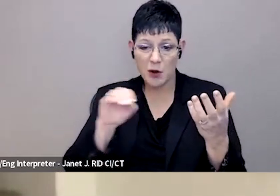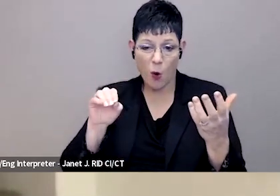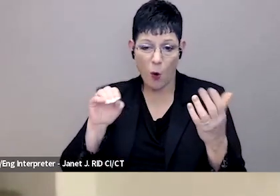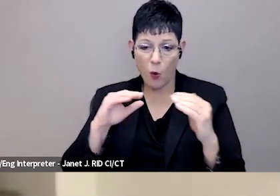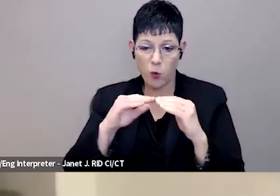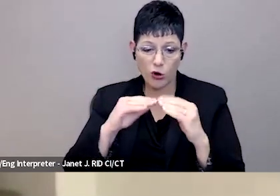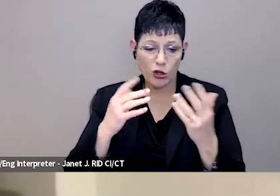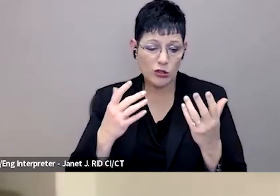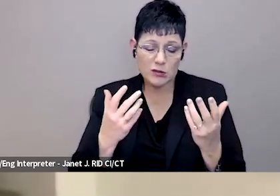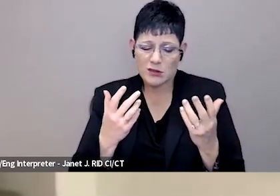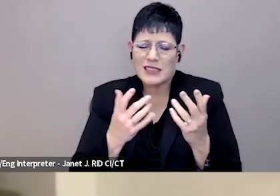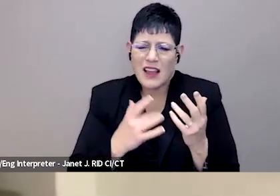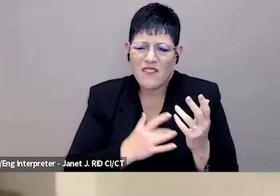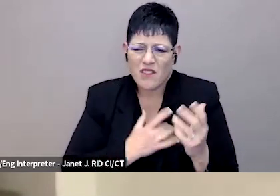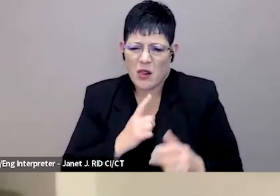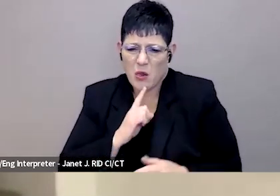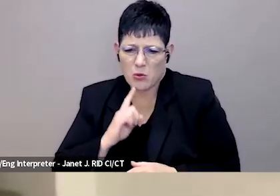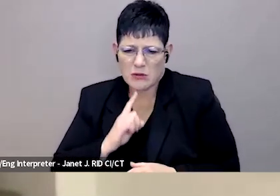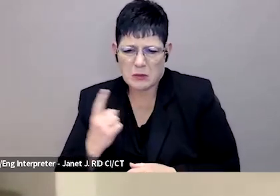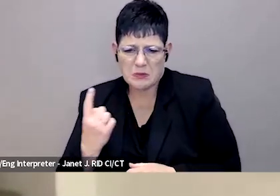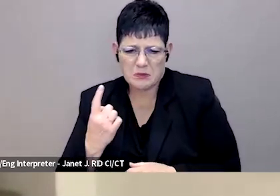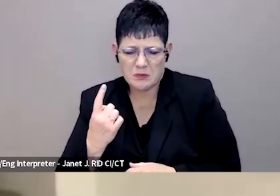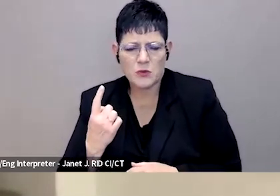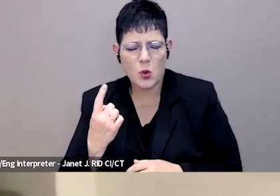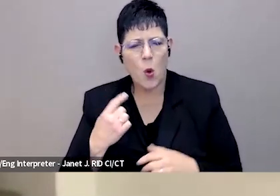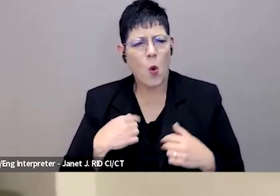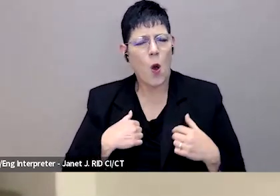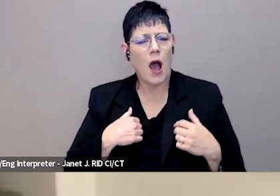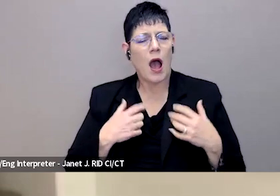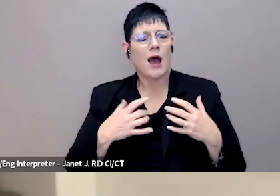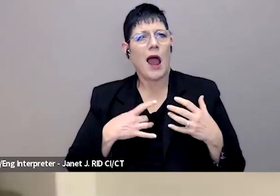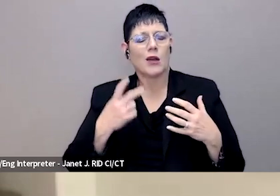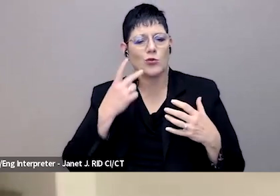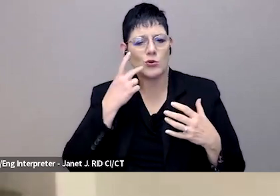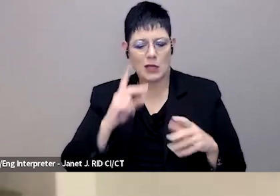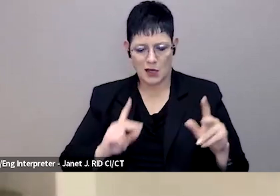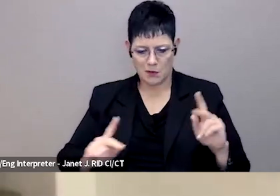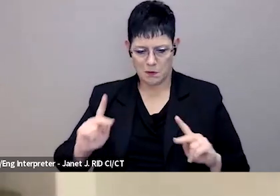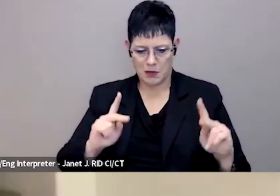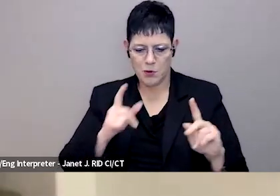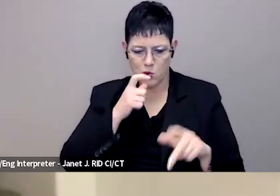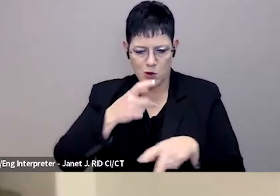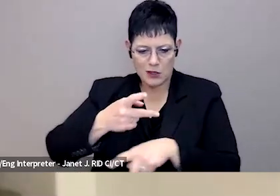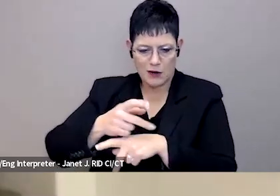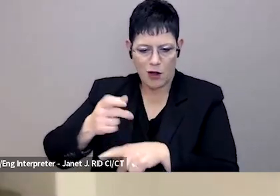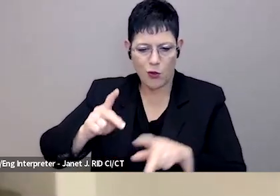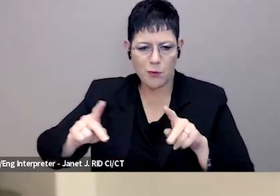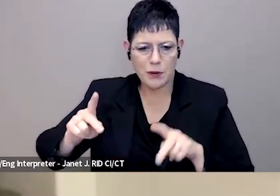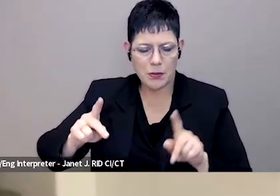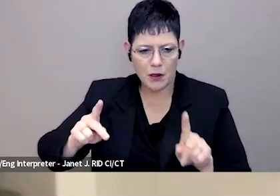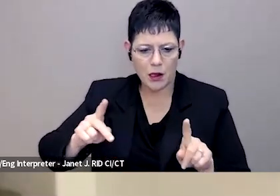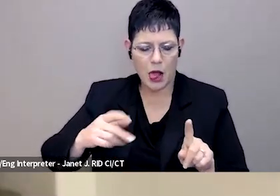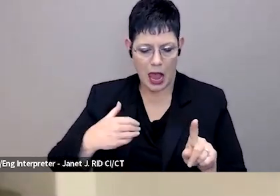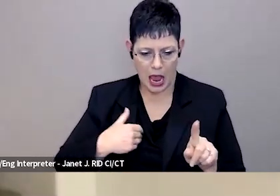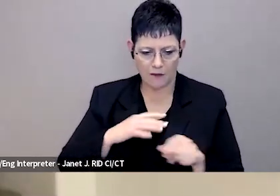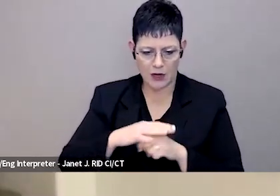And so really want to reach a point where family caregivers are more financially stable, are more